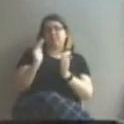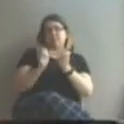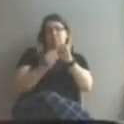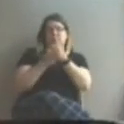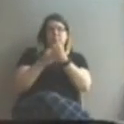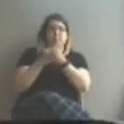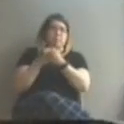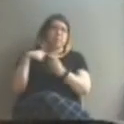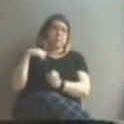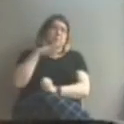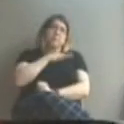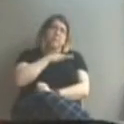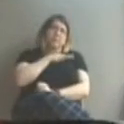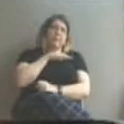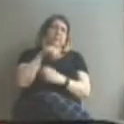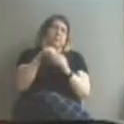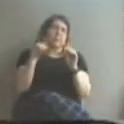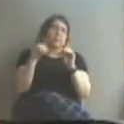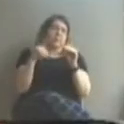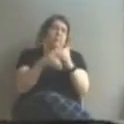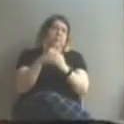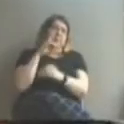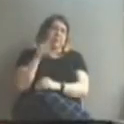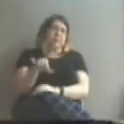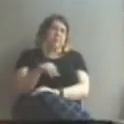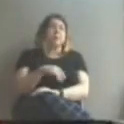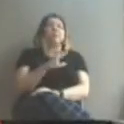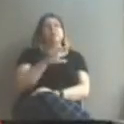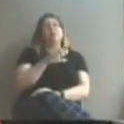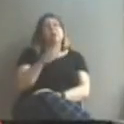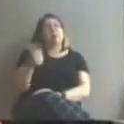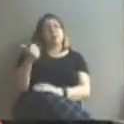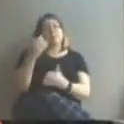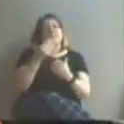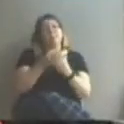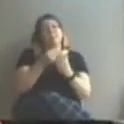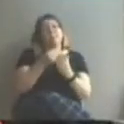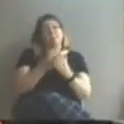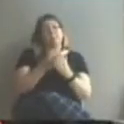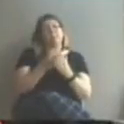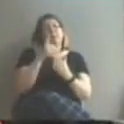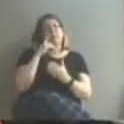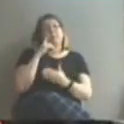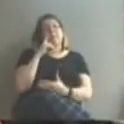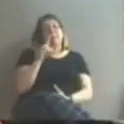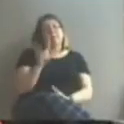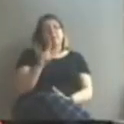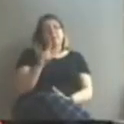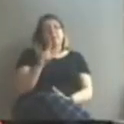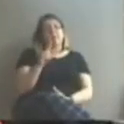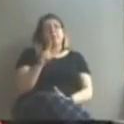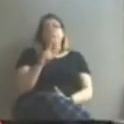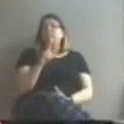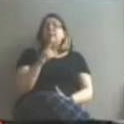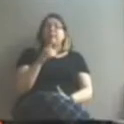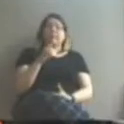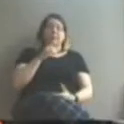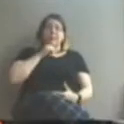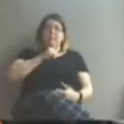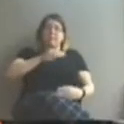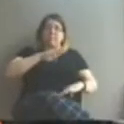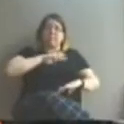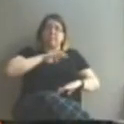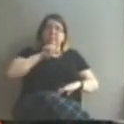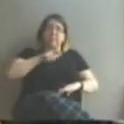support staff that there will be in the office for that. The rest of that money is for unmet need of